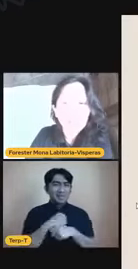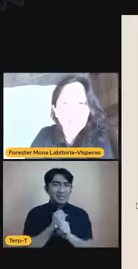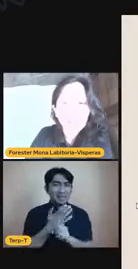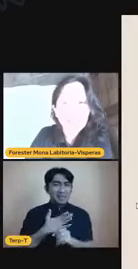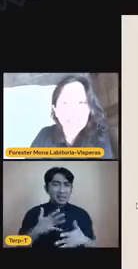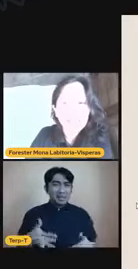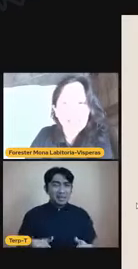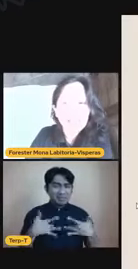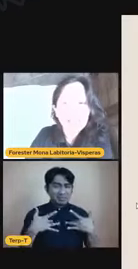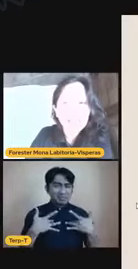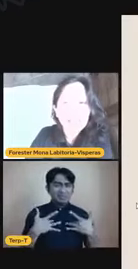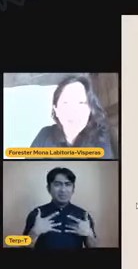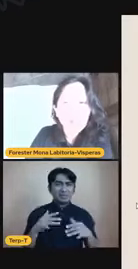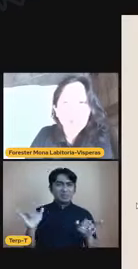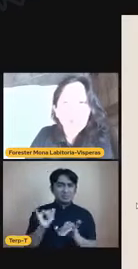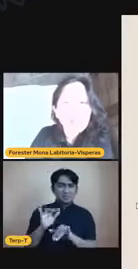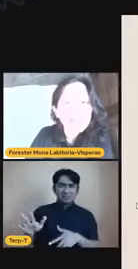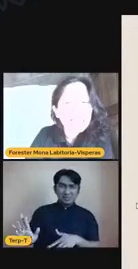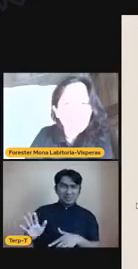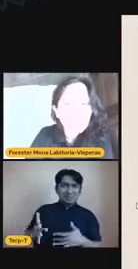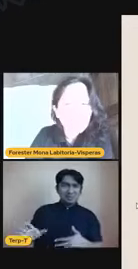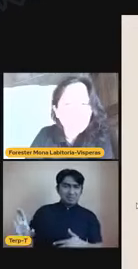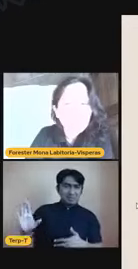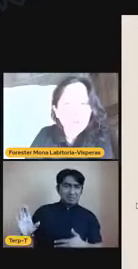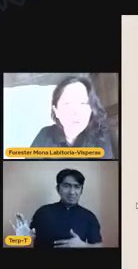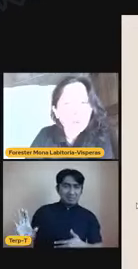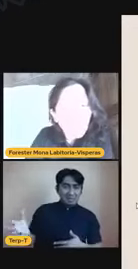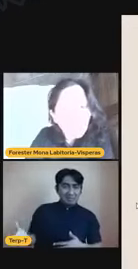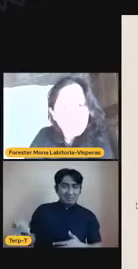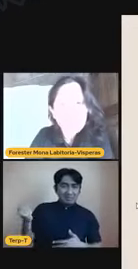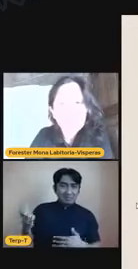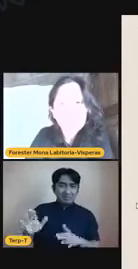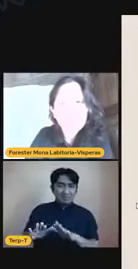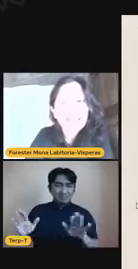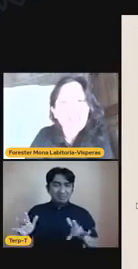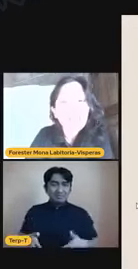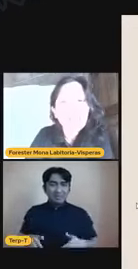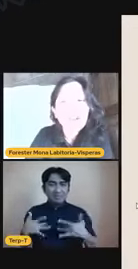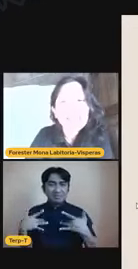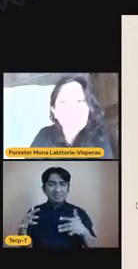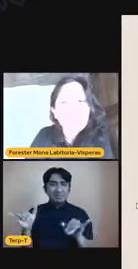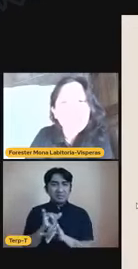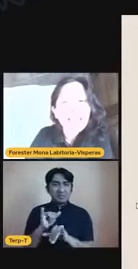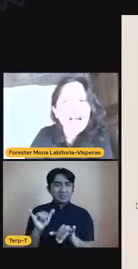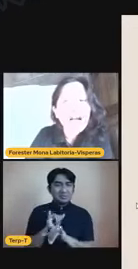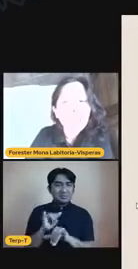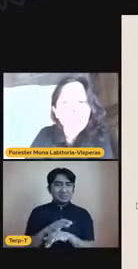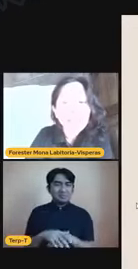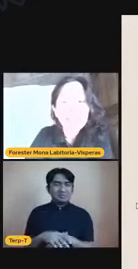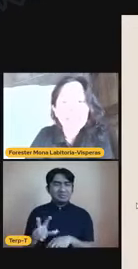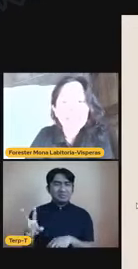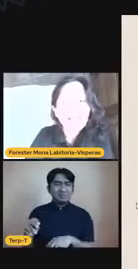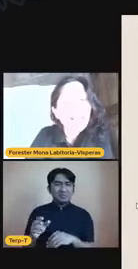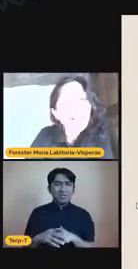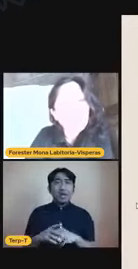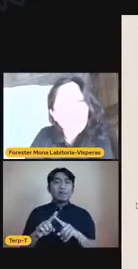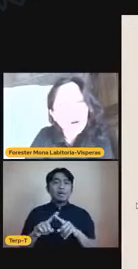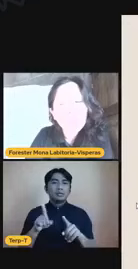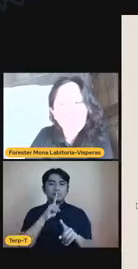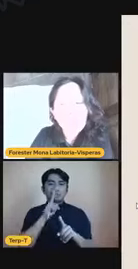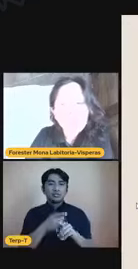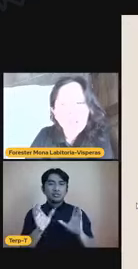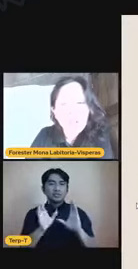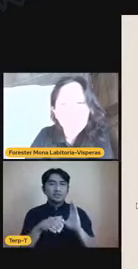children to be like that. But with disability or without disability, They are simply amazing, and